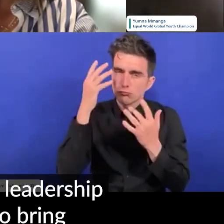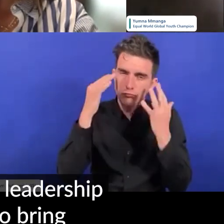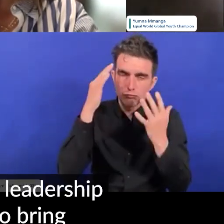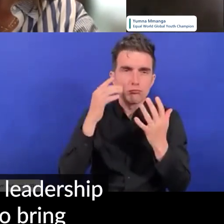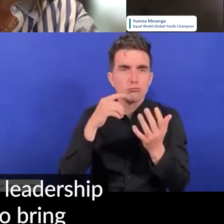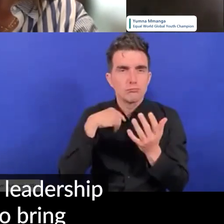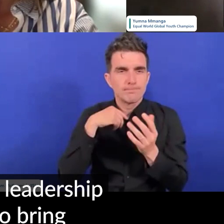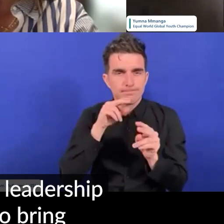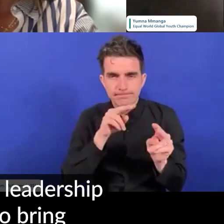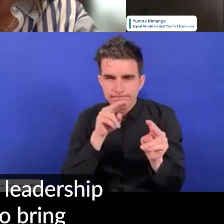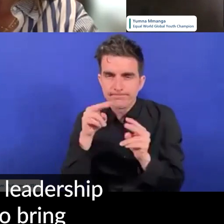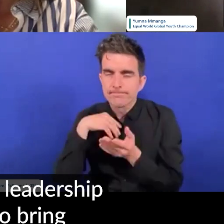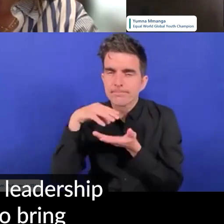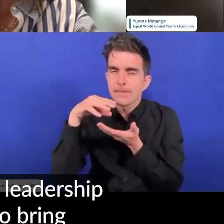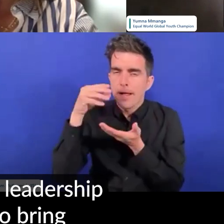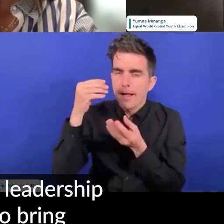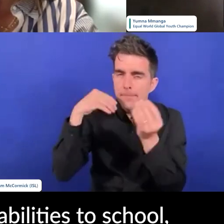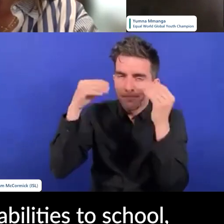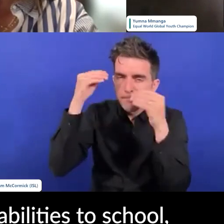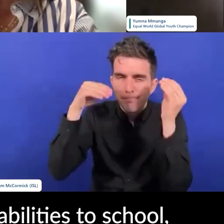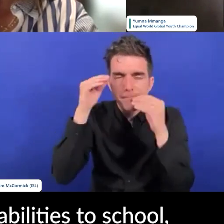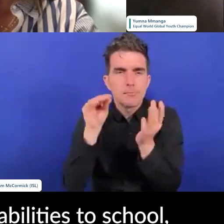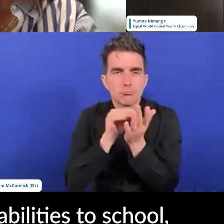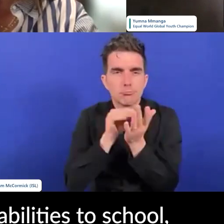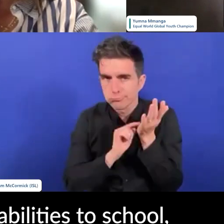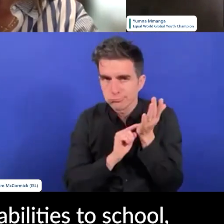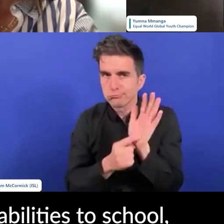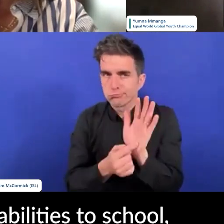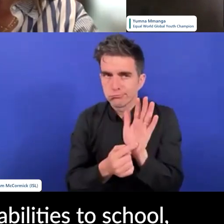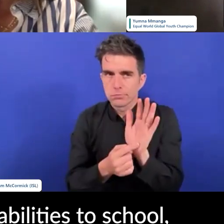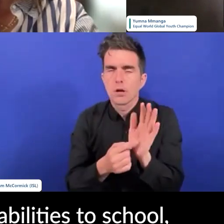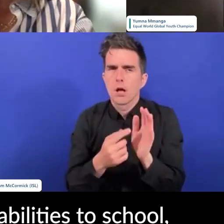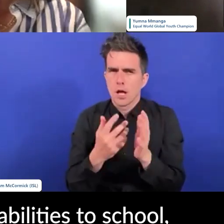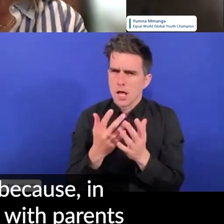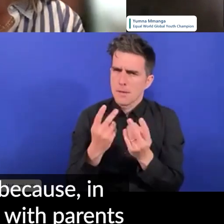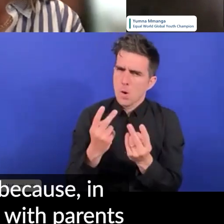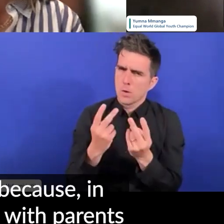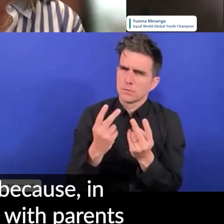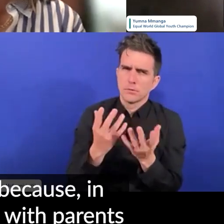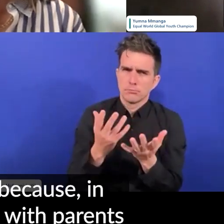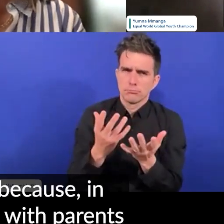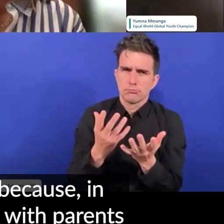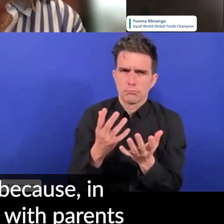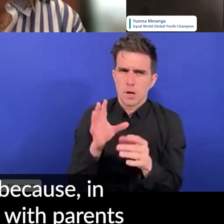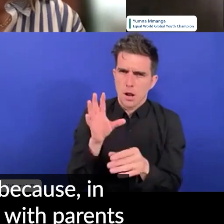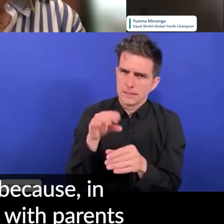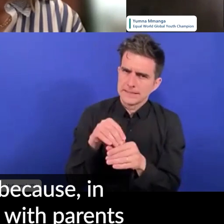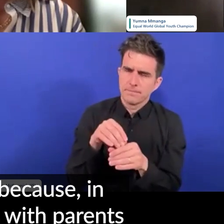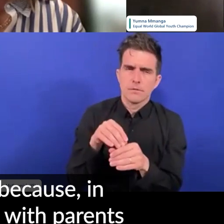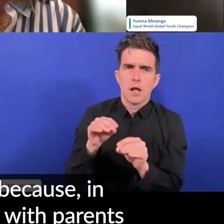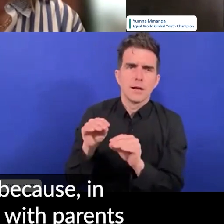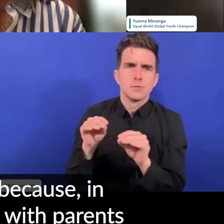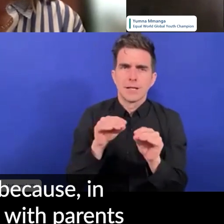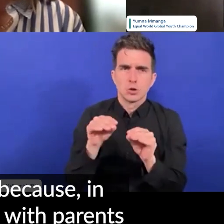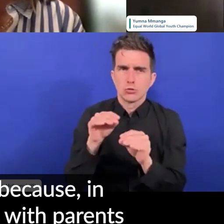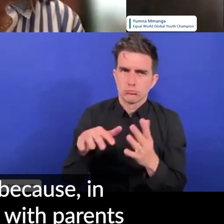leadership in trying to bring the children with disabilities to school. And I say this because in